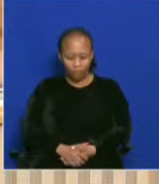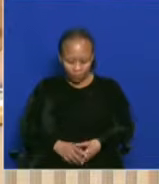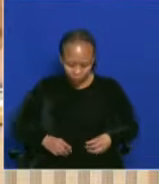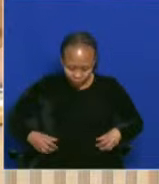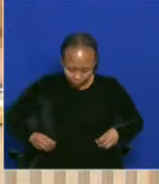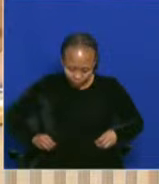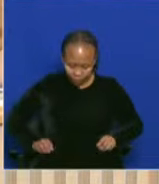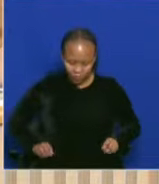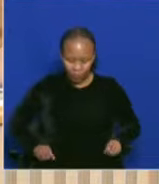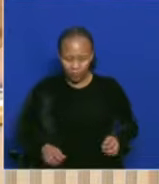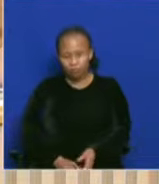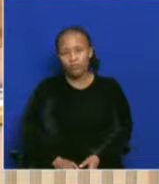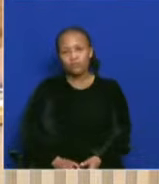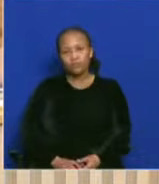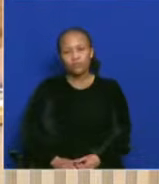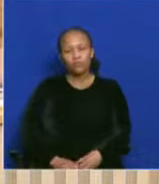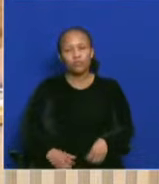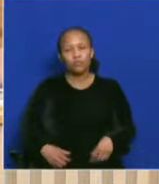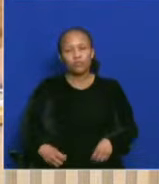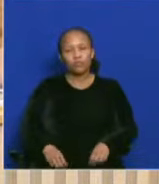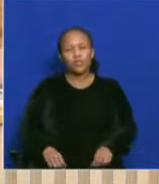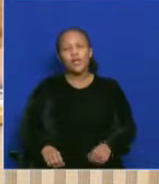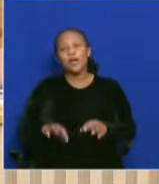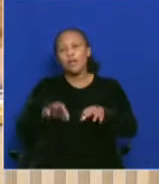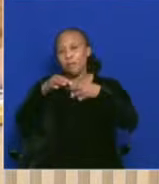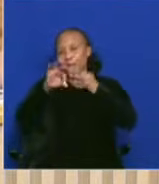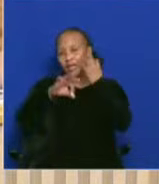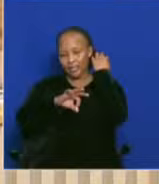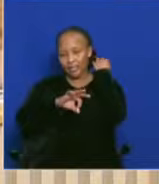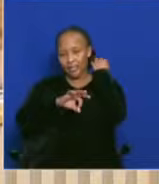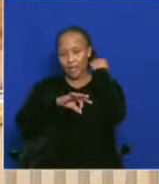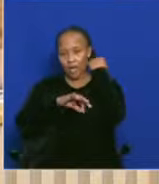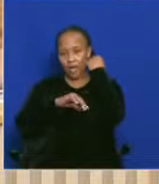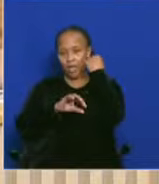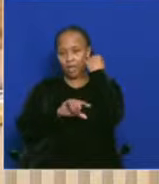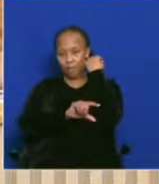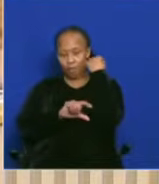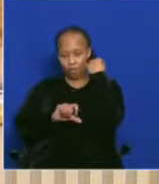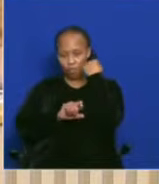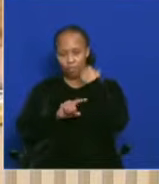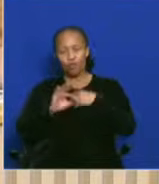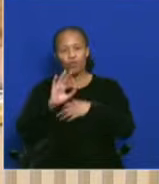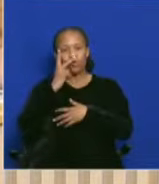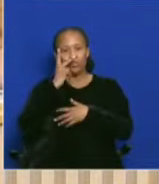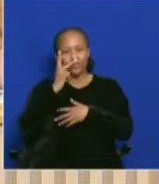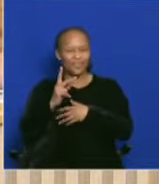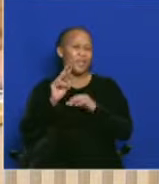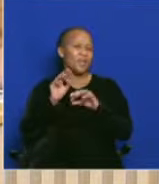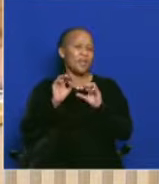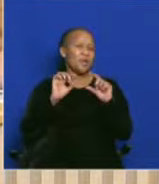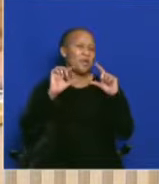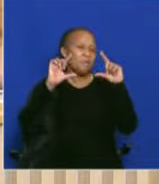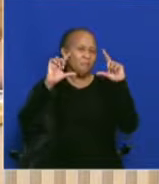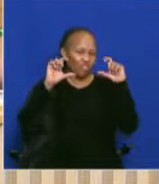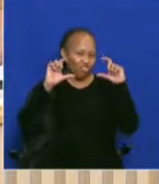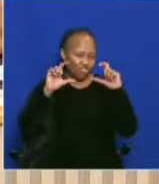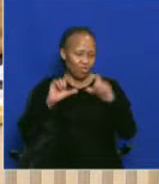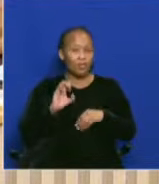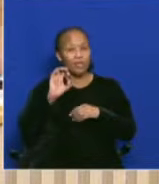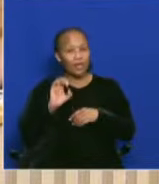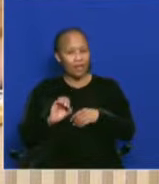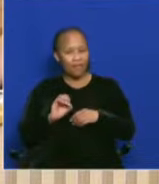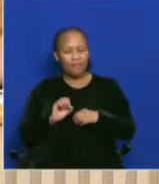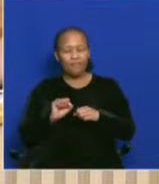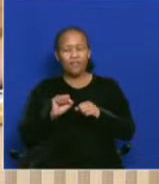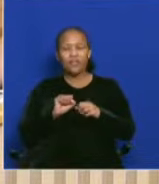from the bottom of that page, there are a series of pictures and videos of warehouse premises. Can you